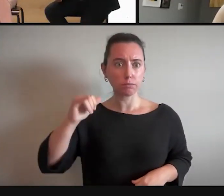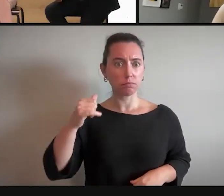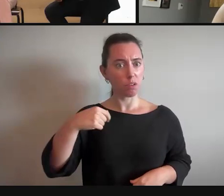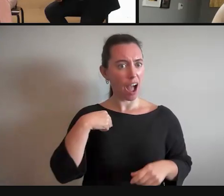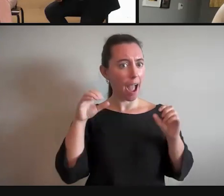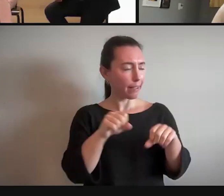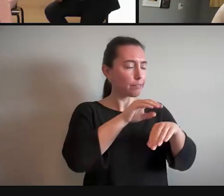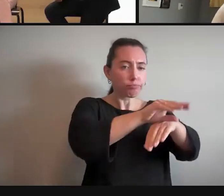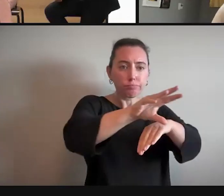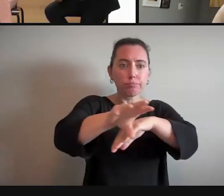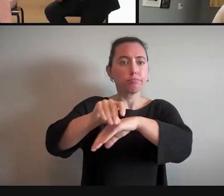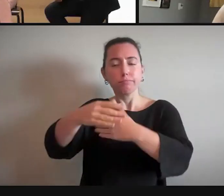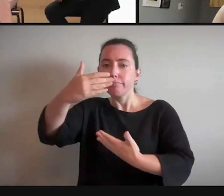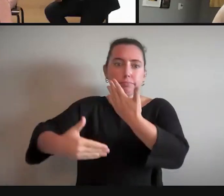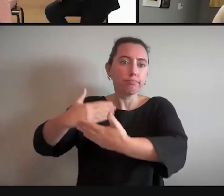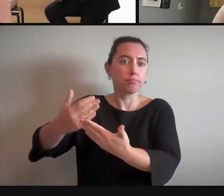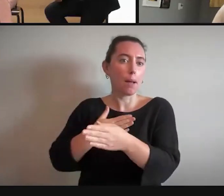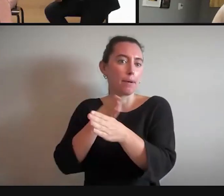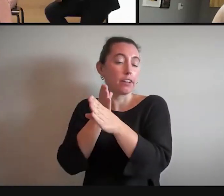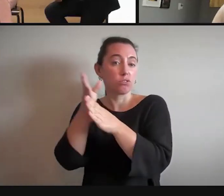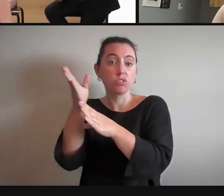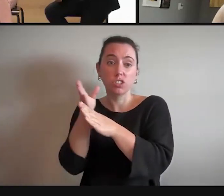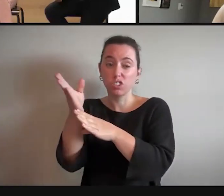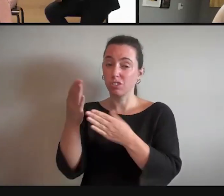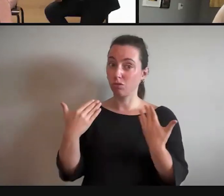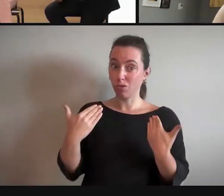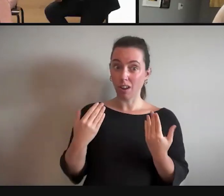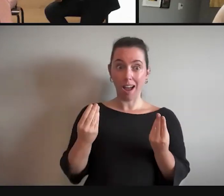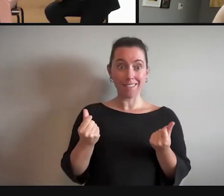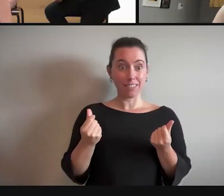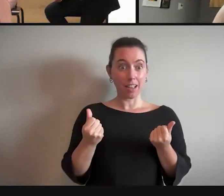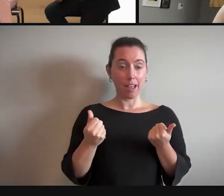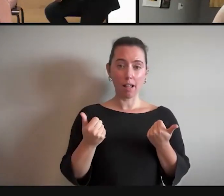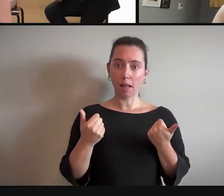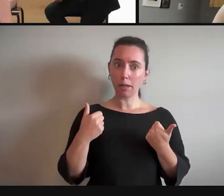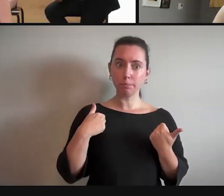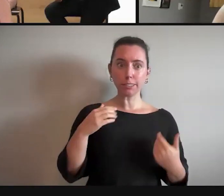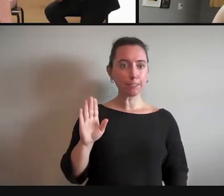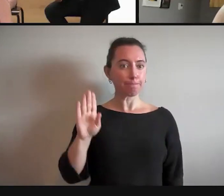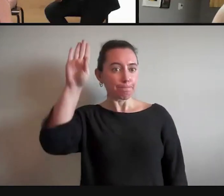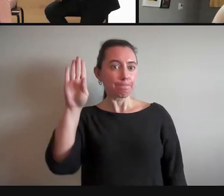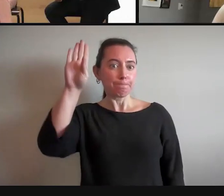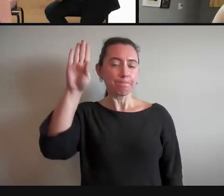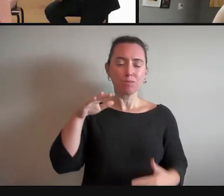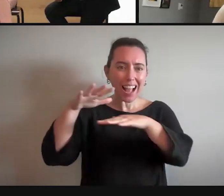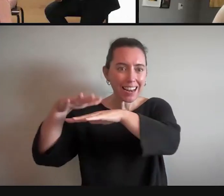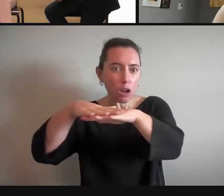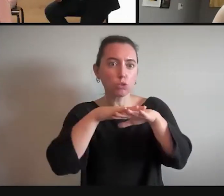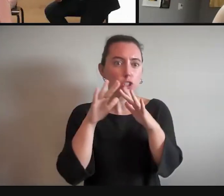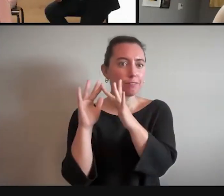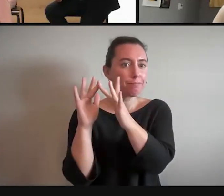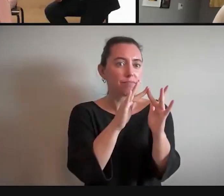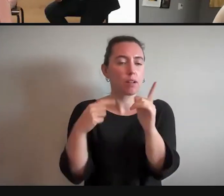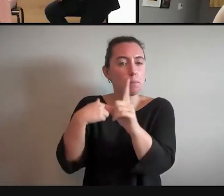forward. So I think like now it helps me to open extra doors, help me networking, help better advocate